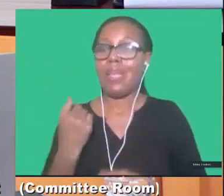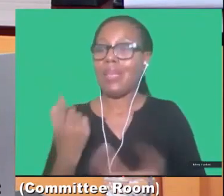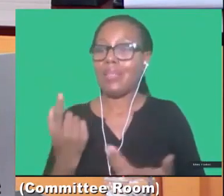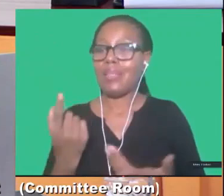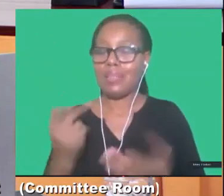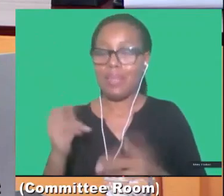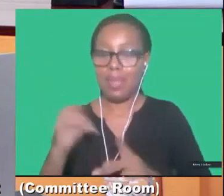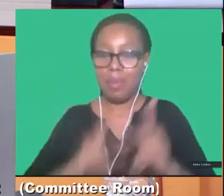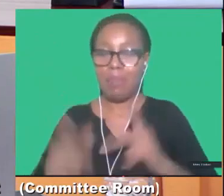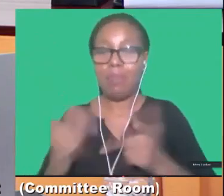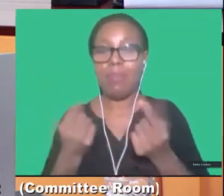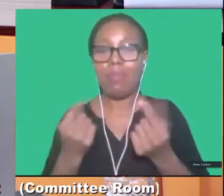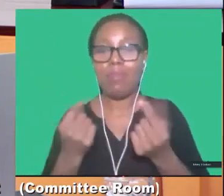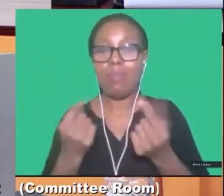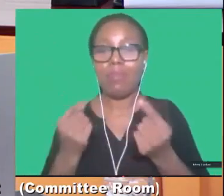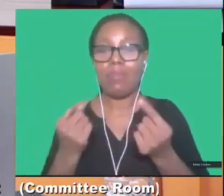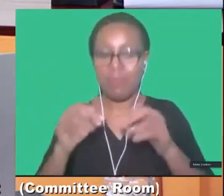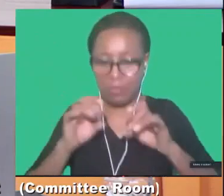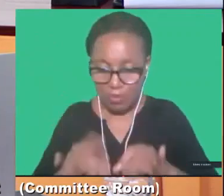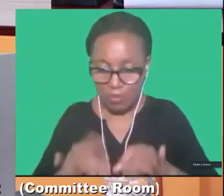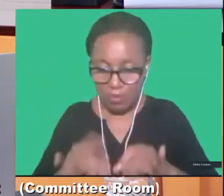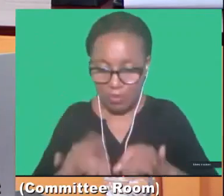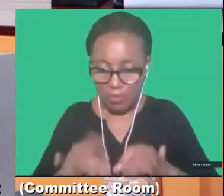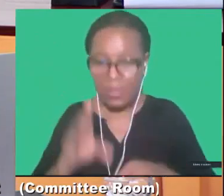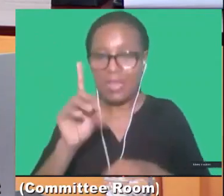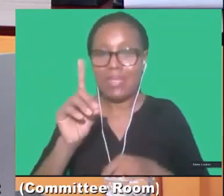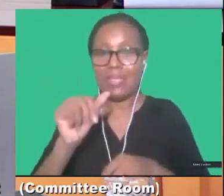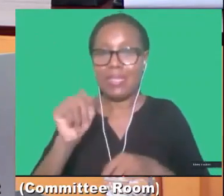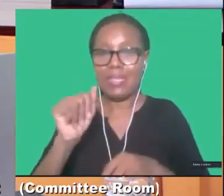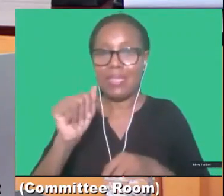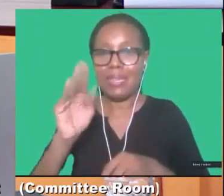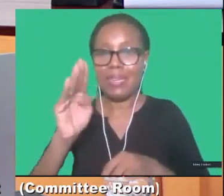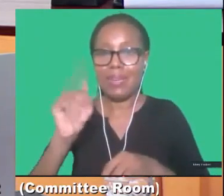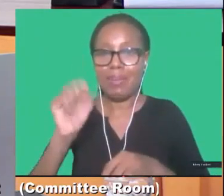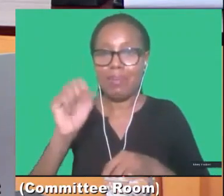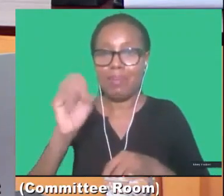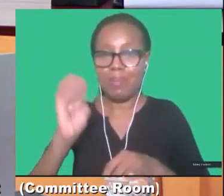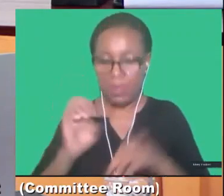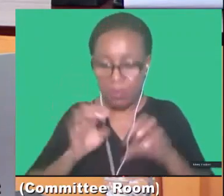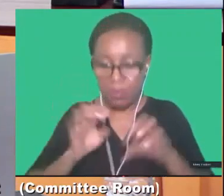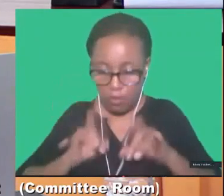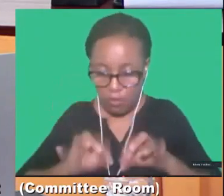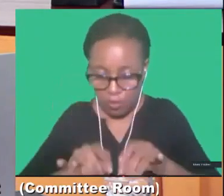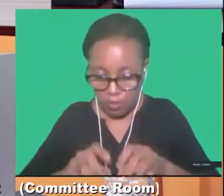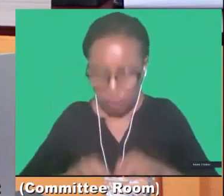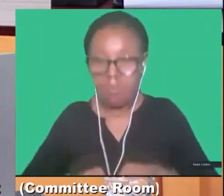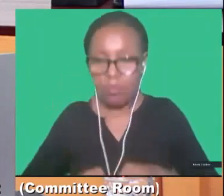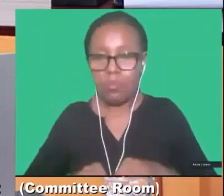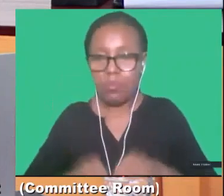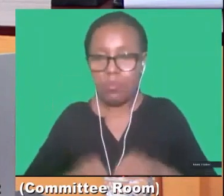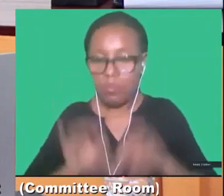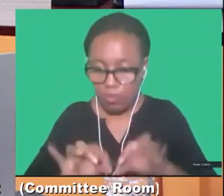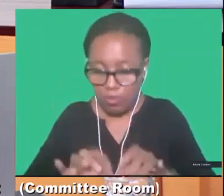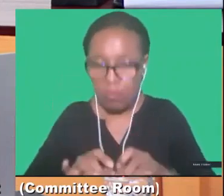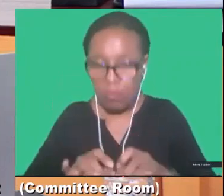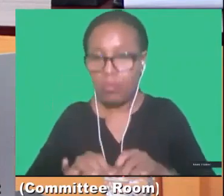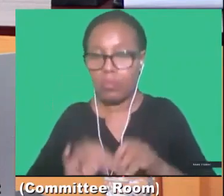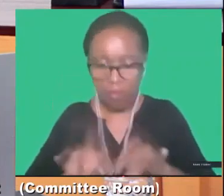the database, and it is automatically uploaded and saved to the database, and it